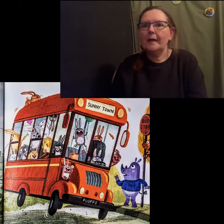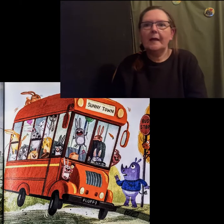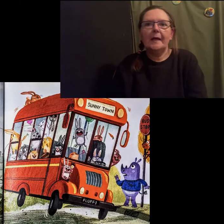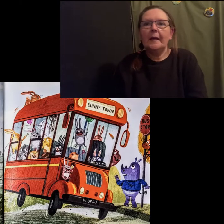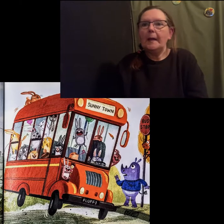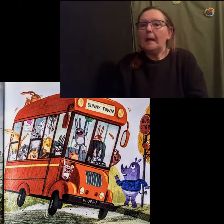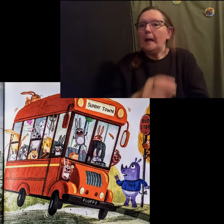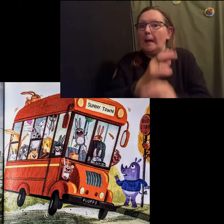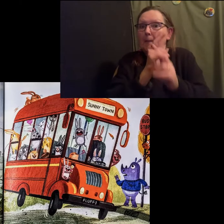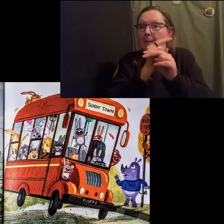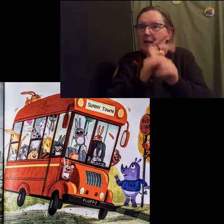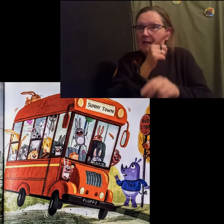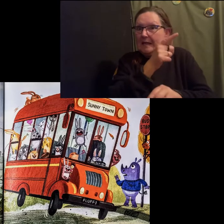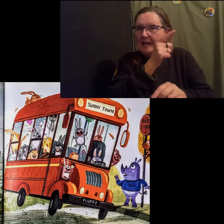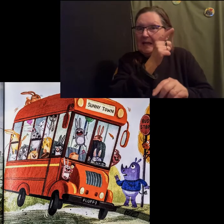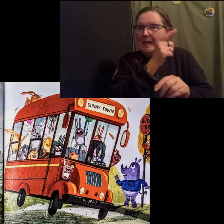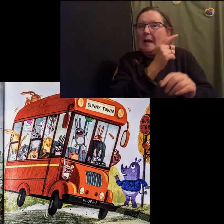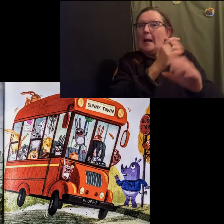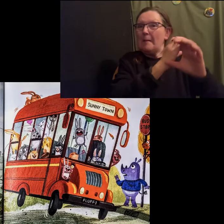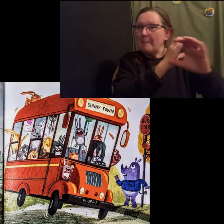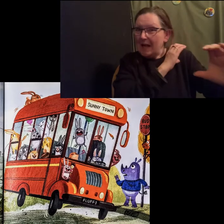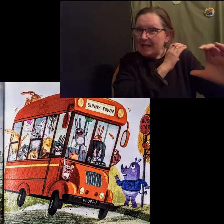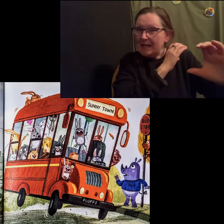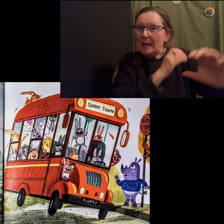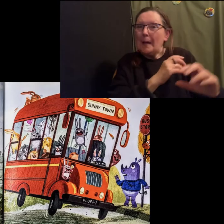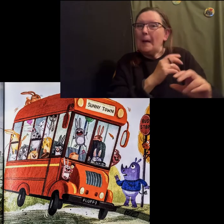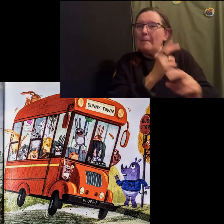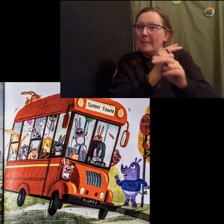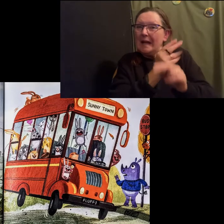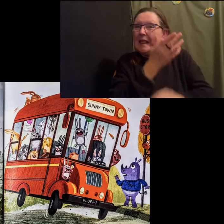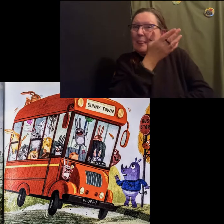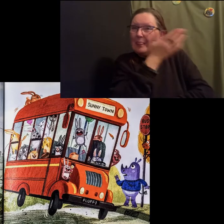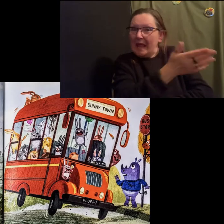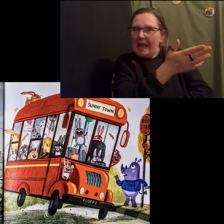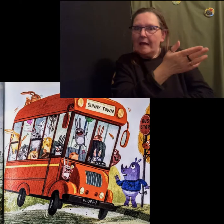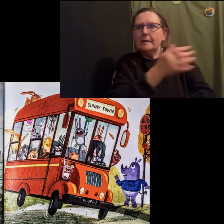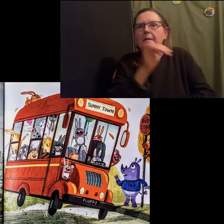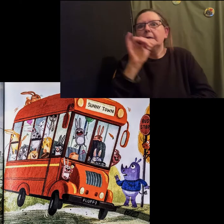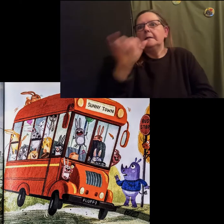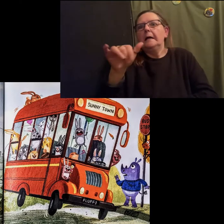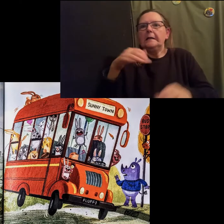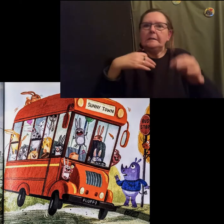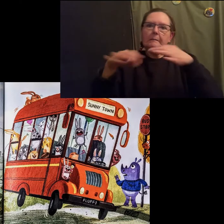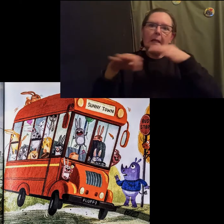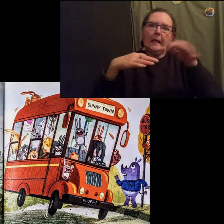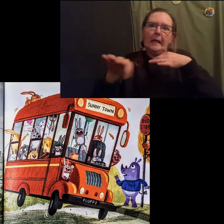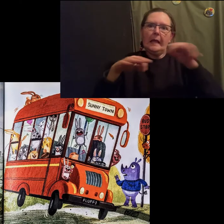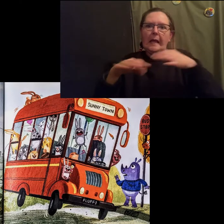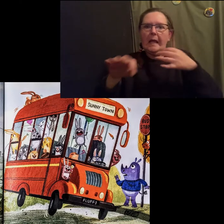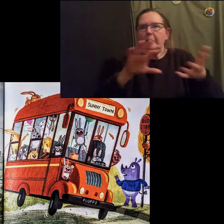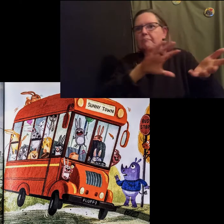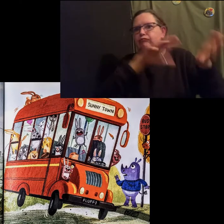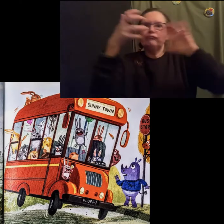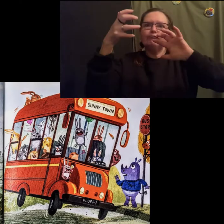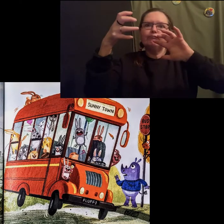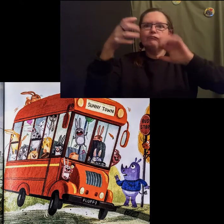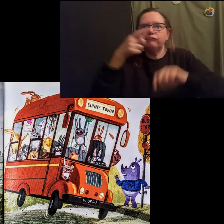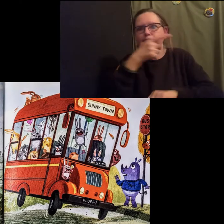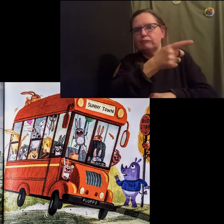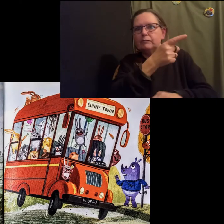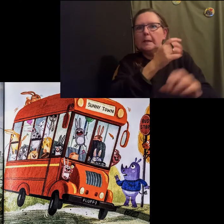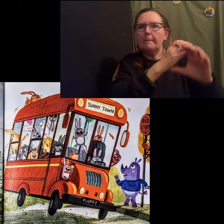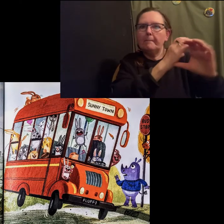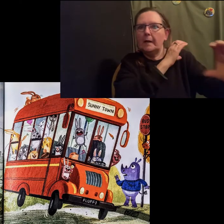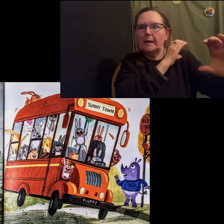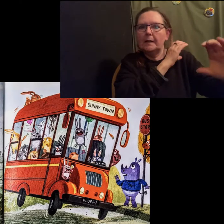Bunnies on the bus! Bunnies on the bus! No wonder there's a fuss about the bunnies on